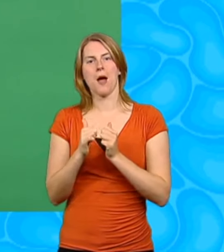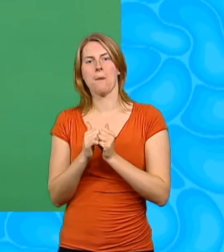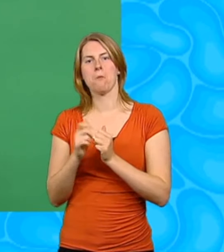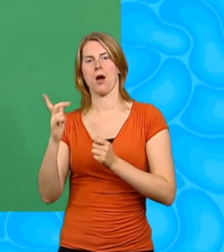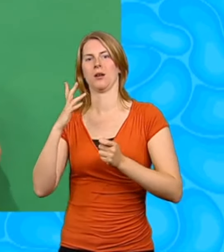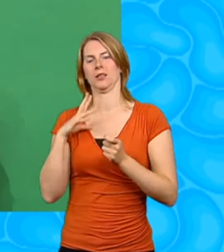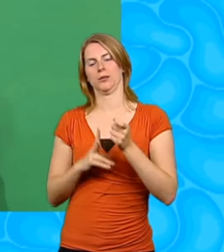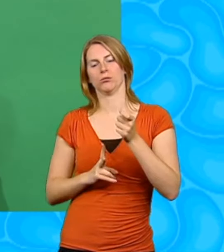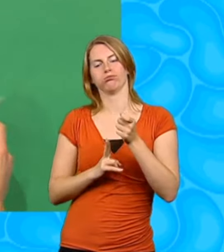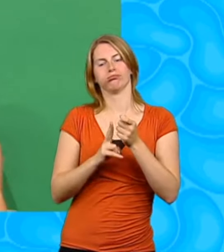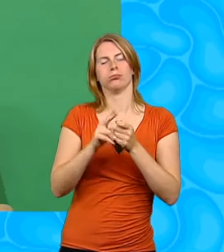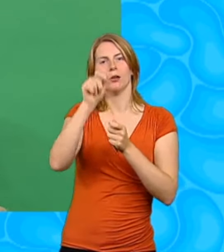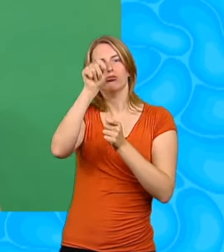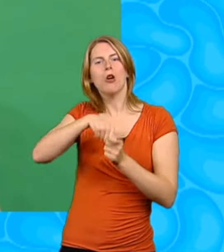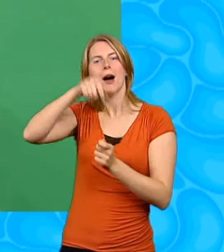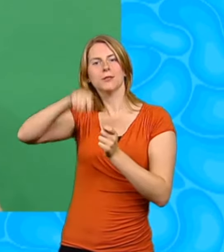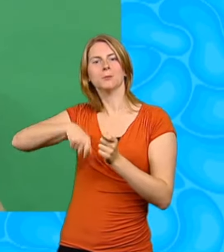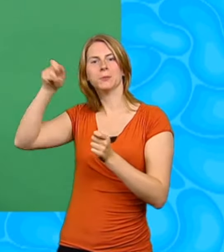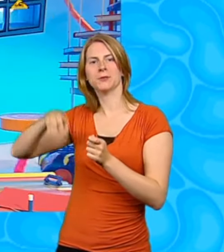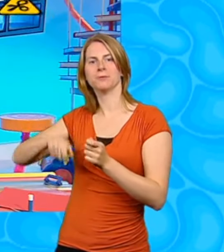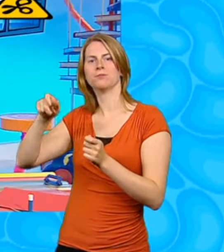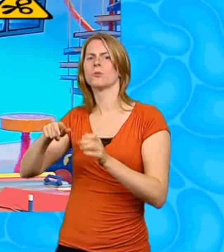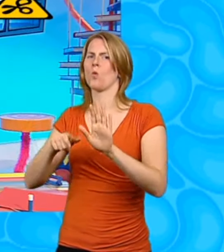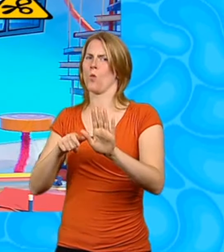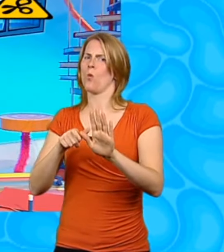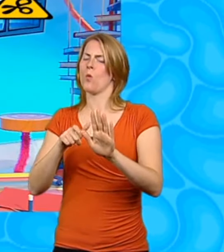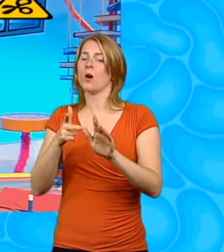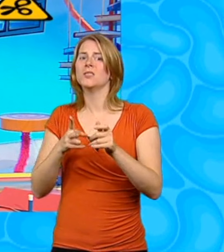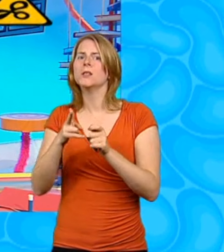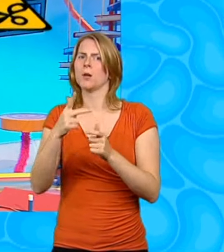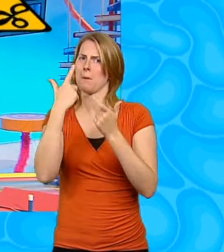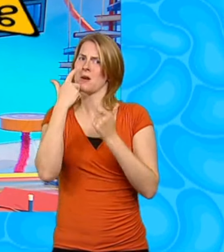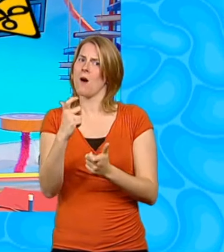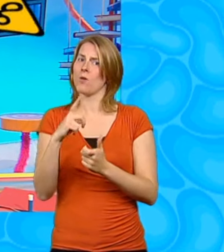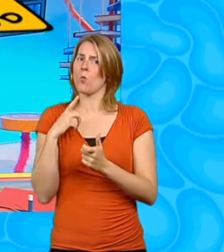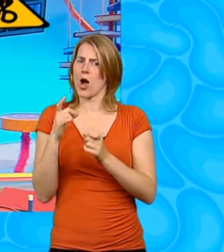into thin strips. Now, be careful because scissors are sharp.